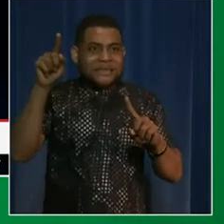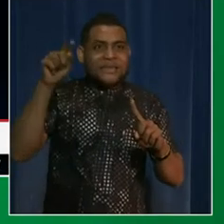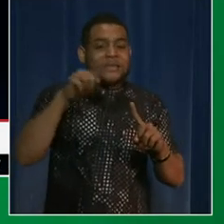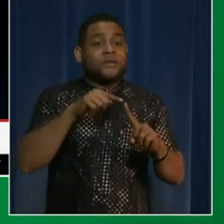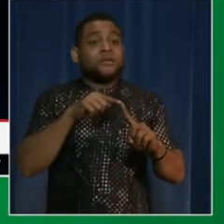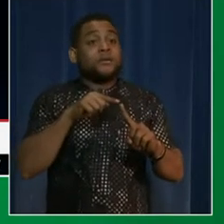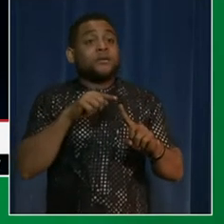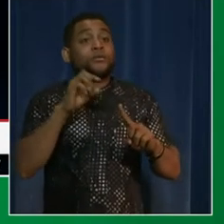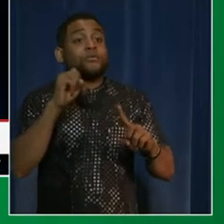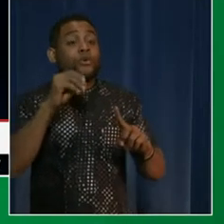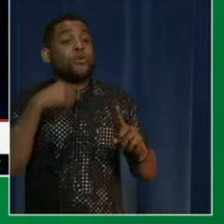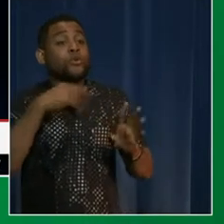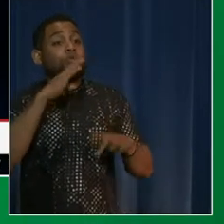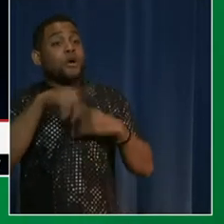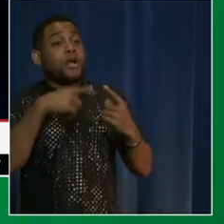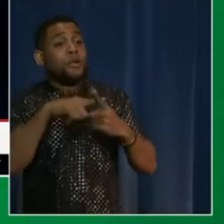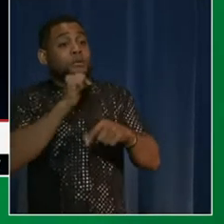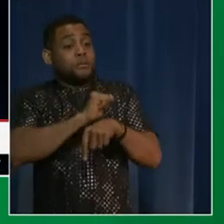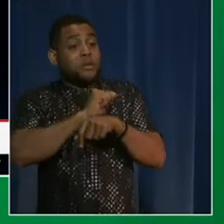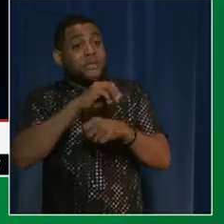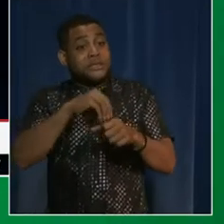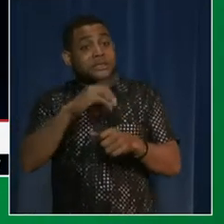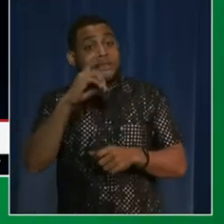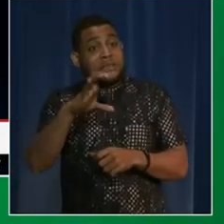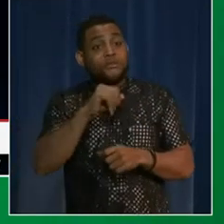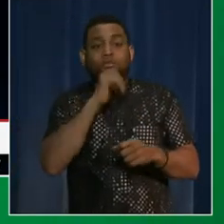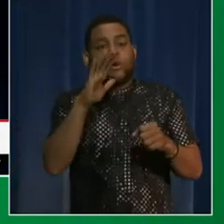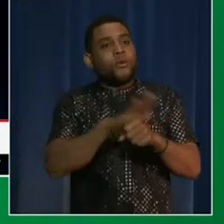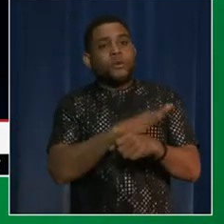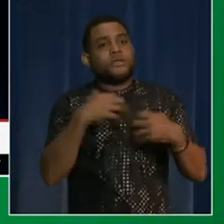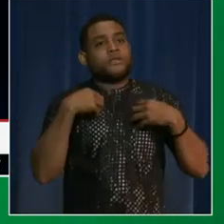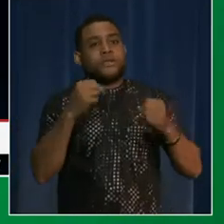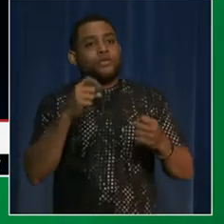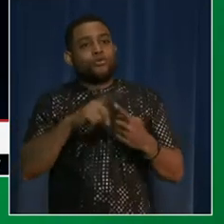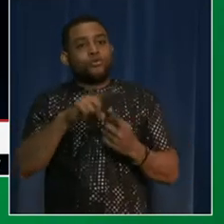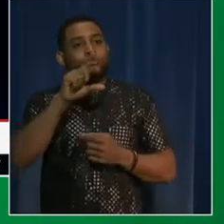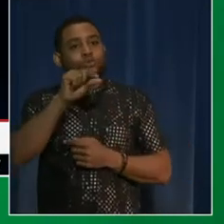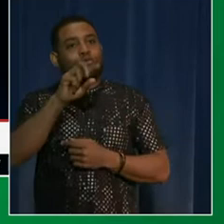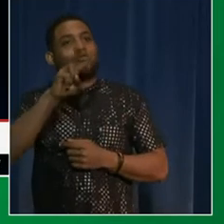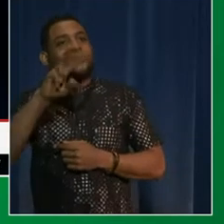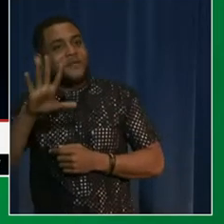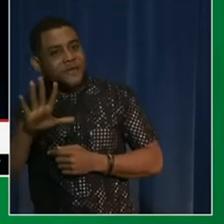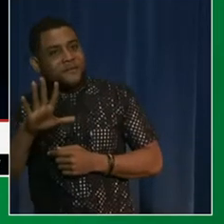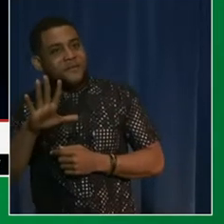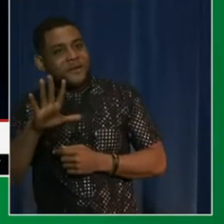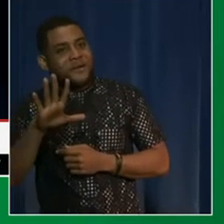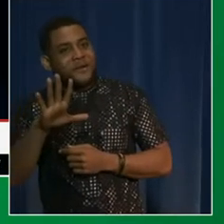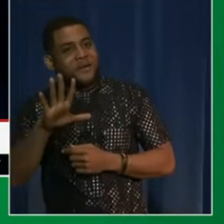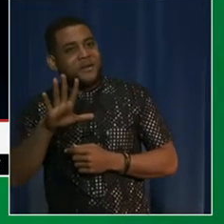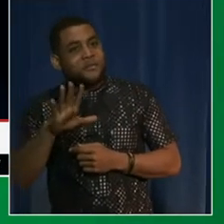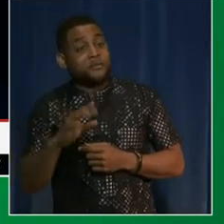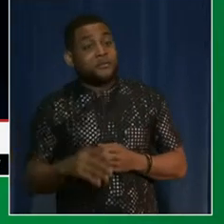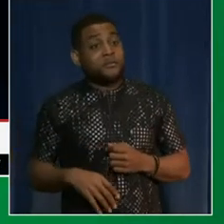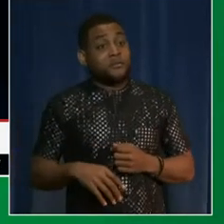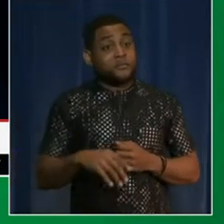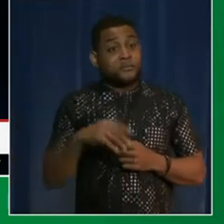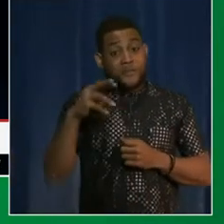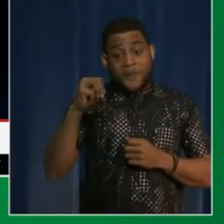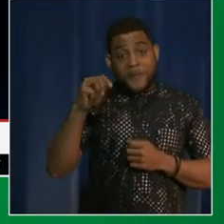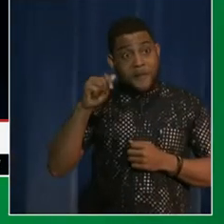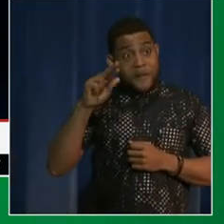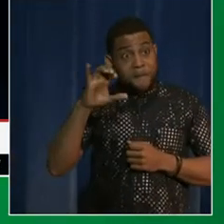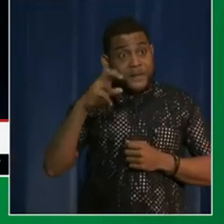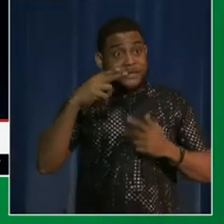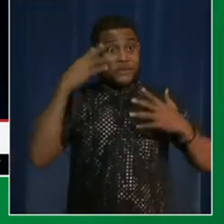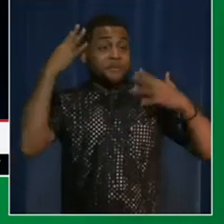the district will not fully recover until fiscal year 2025. This is why March Madness is so incredibly